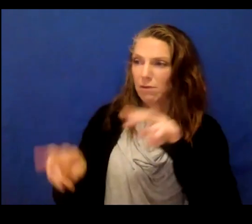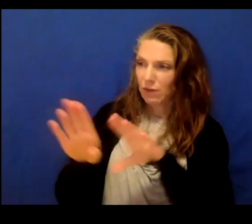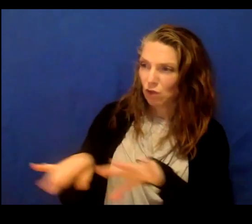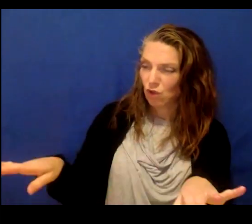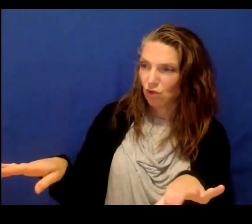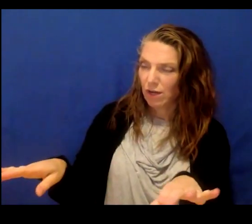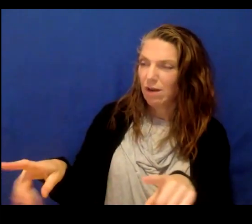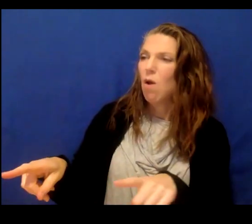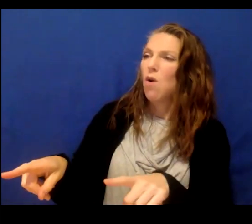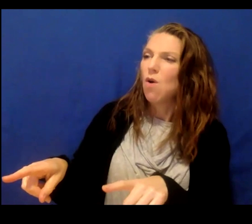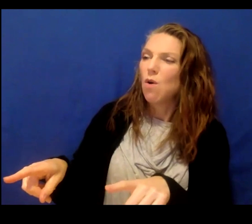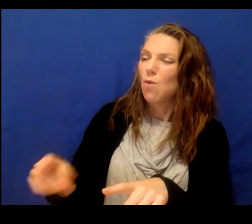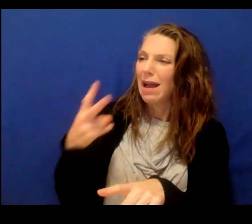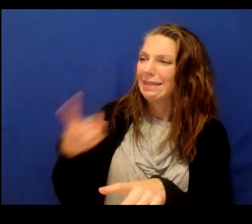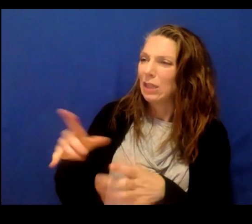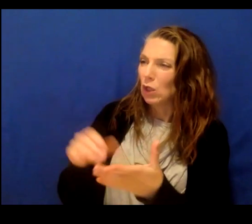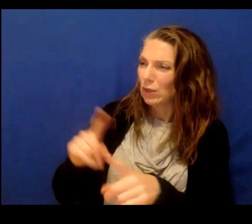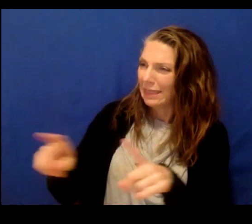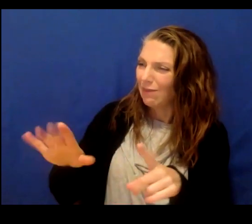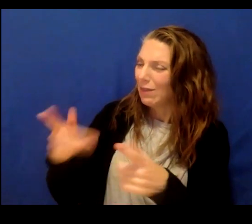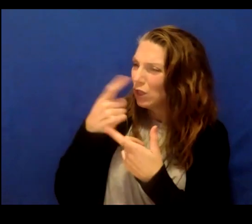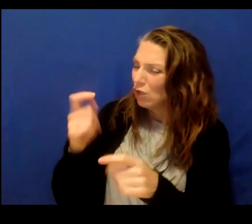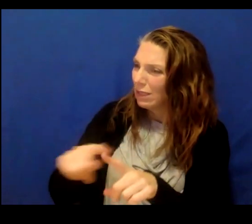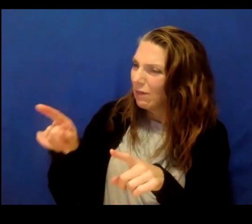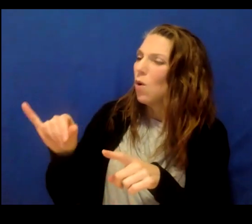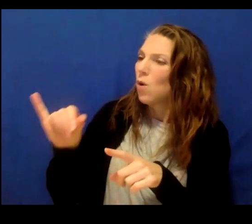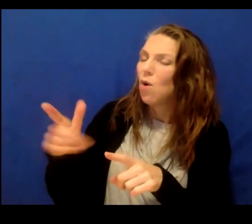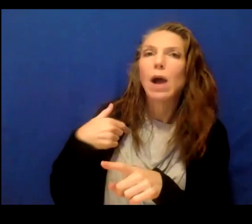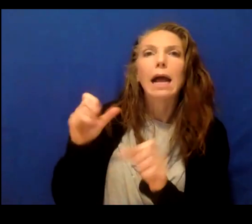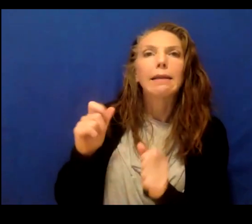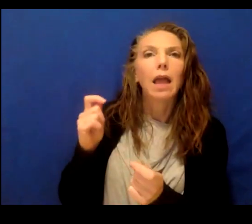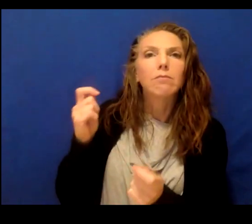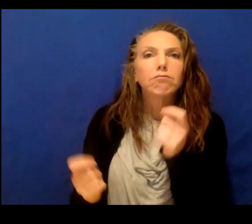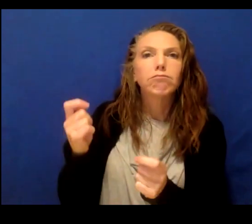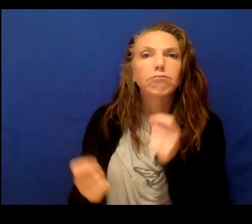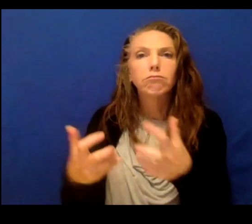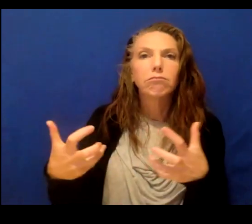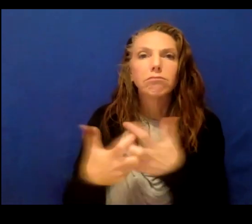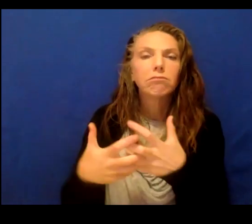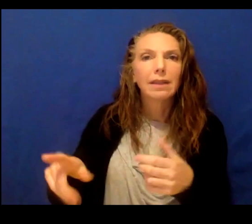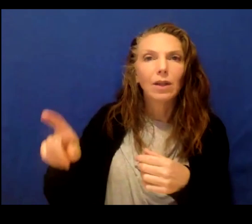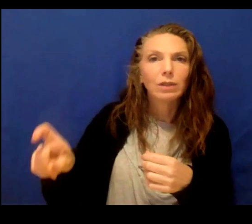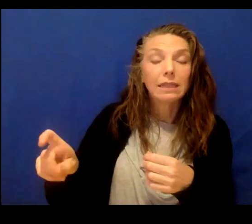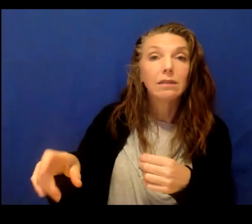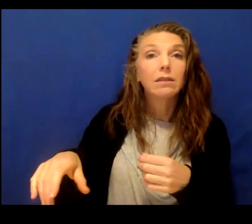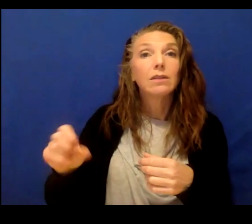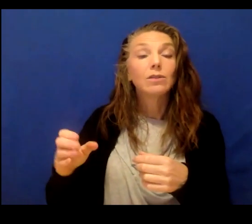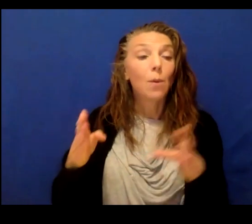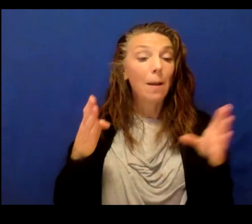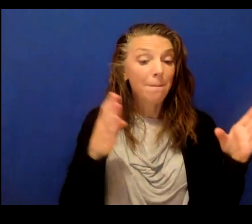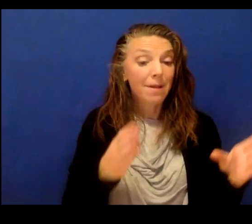and responding to what they're learning and interested in, in the environment. Planning in this